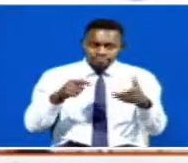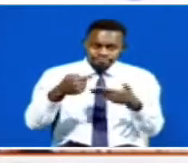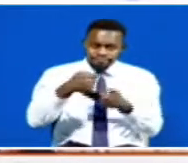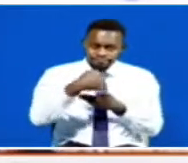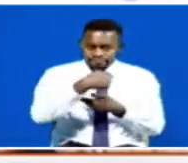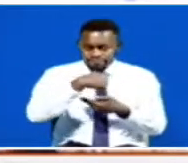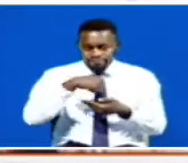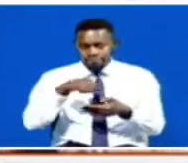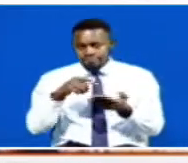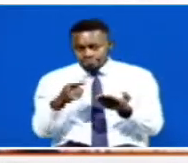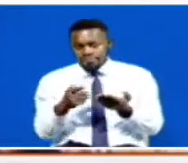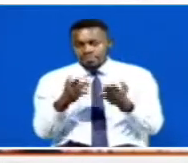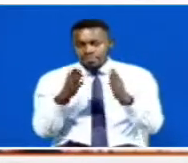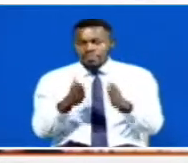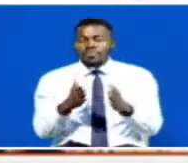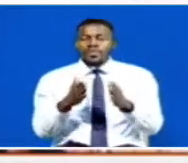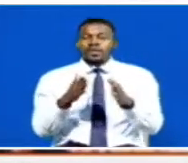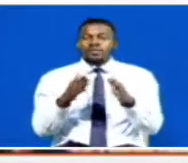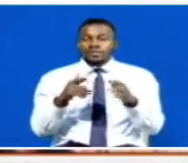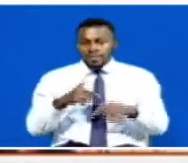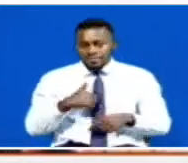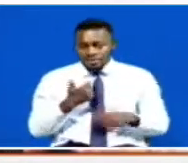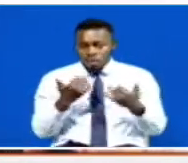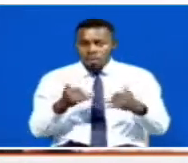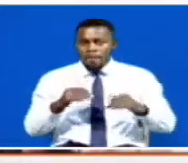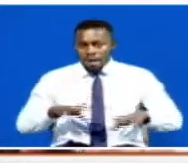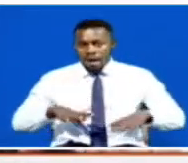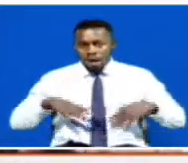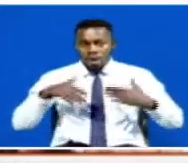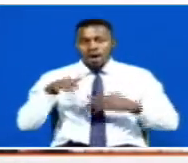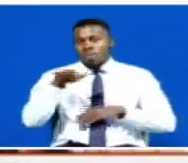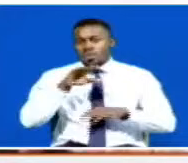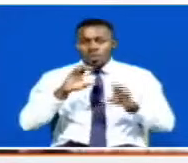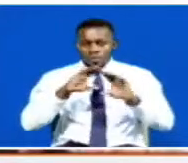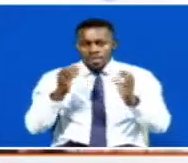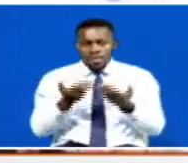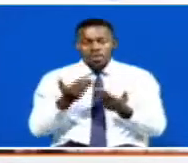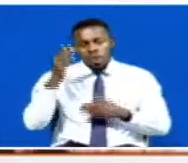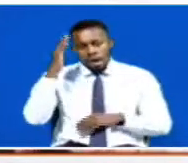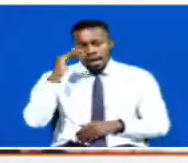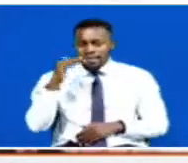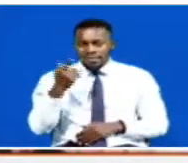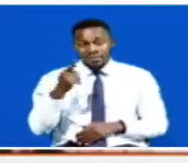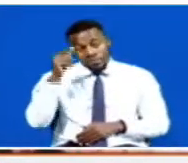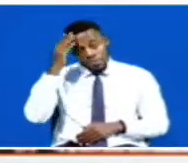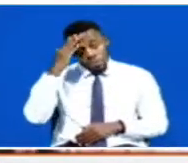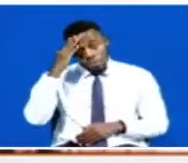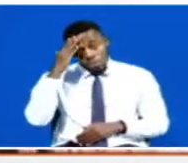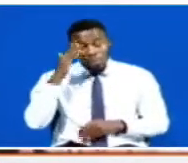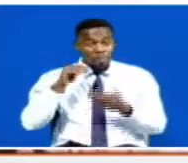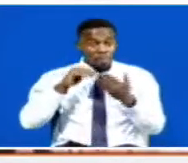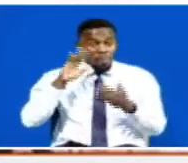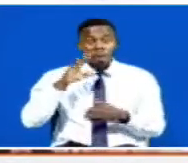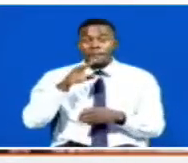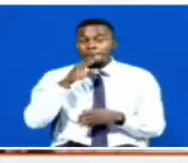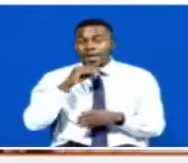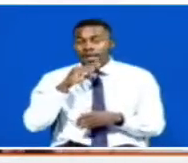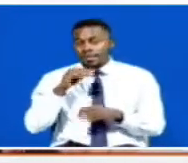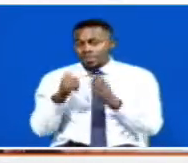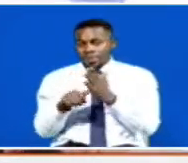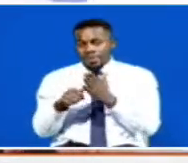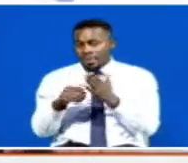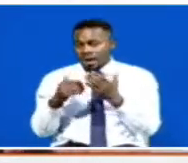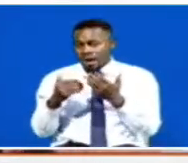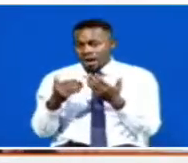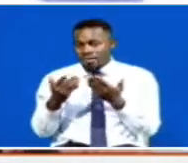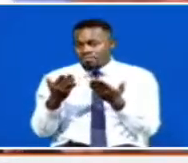Amenipatia pride katika jamii kwa sababu katika malezi siku hizi watoto wa kiume wana shida sana na mitandao